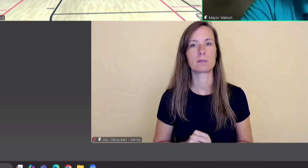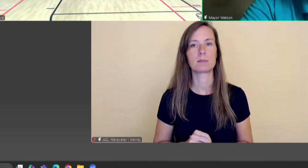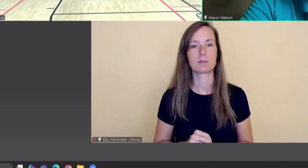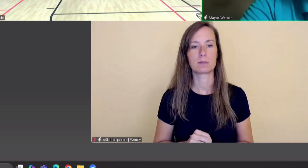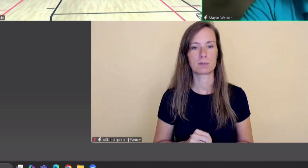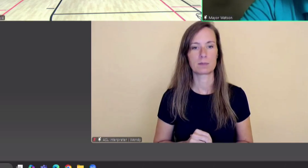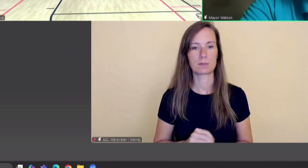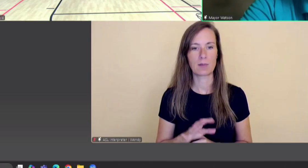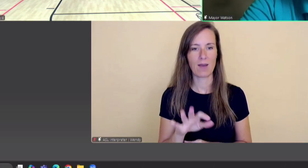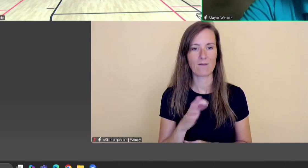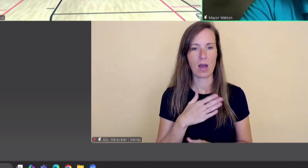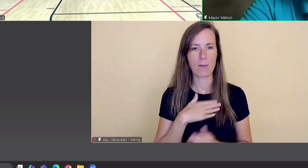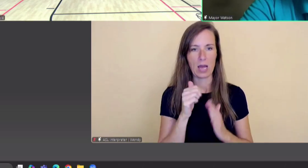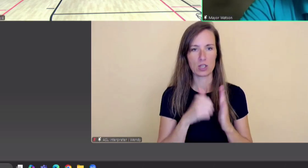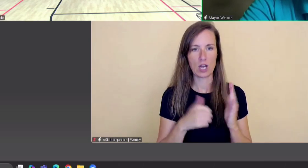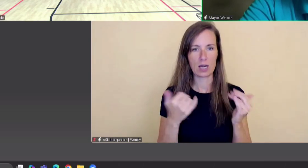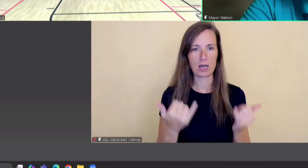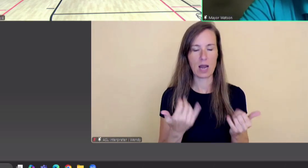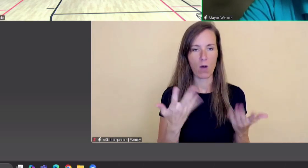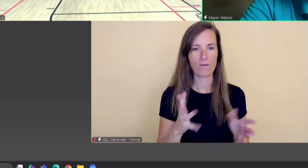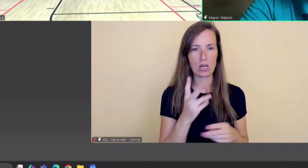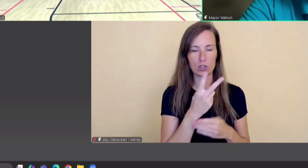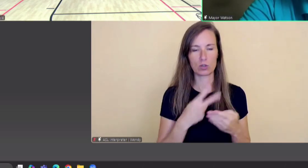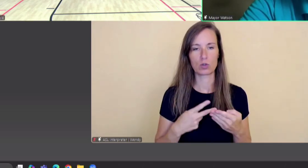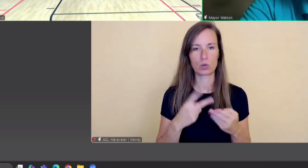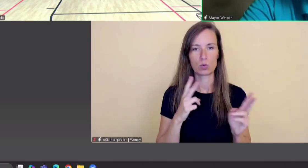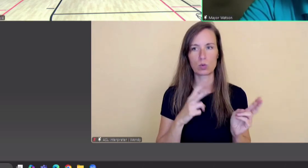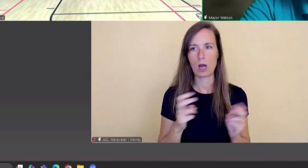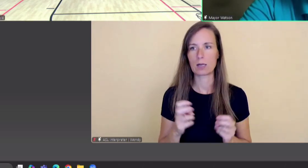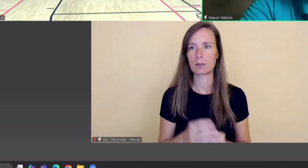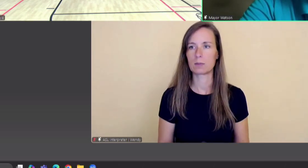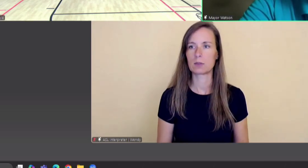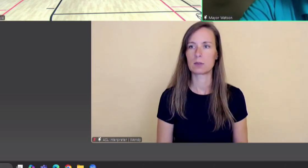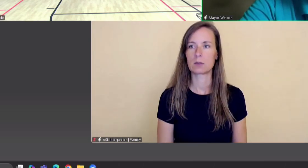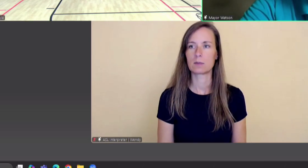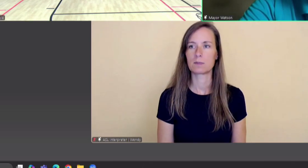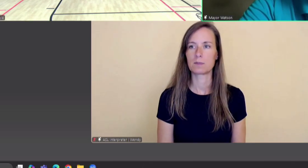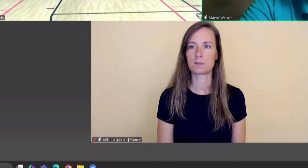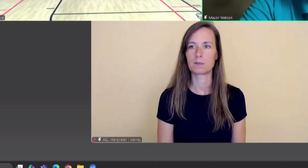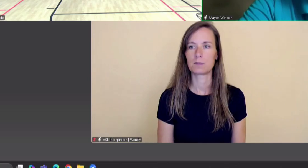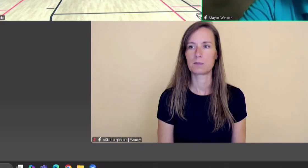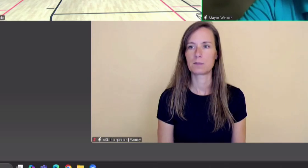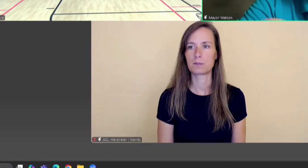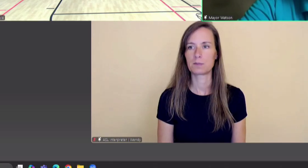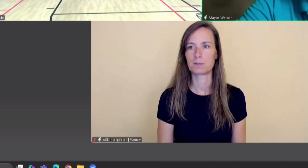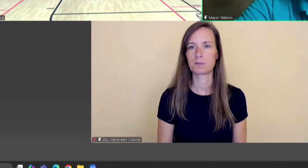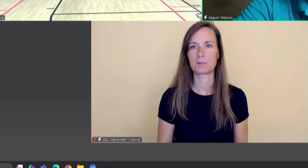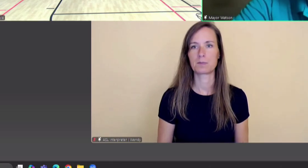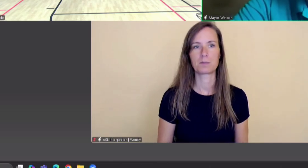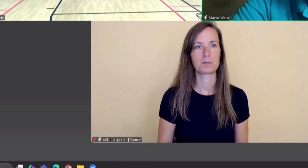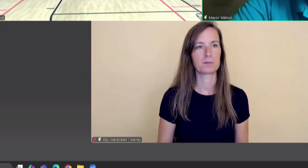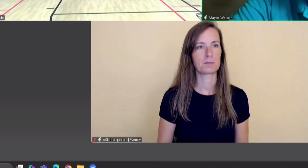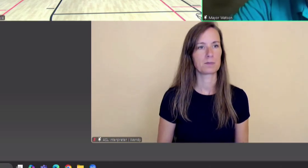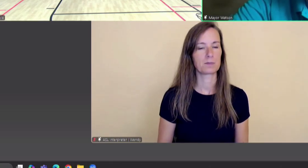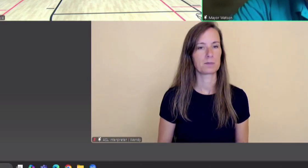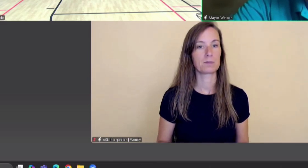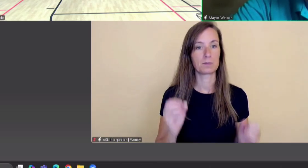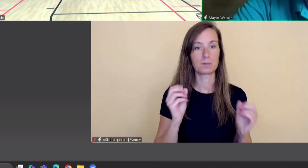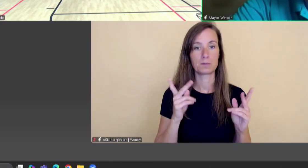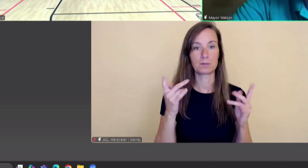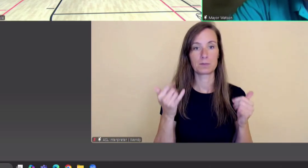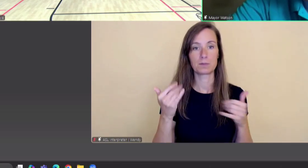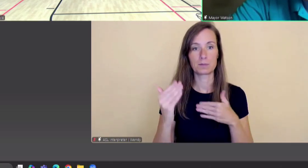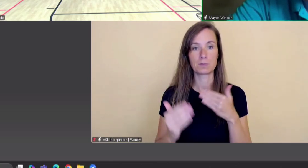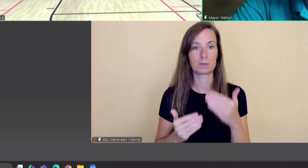now that we are concluded those two items. I have to spin back. Here we go. Okay. We are moving along